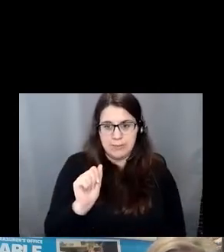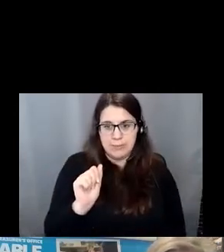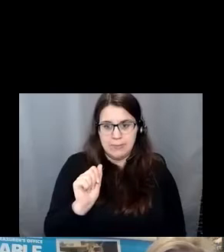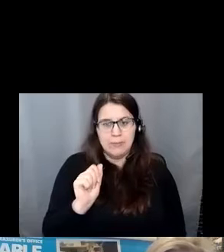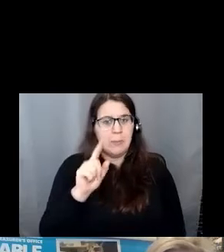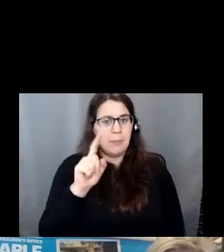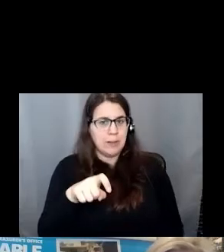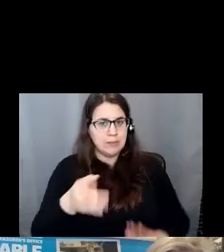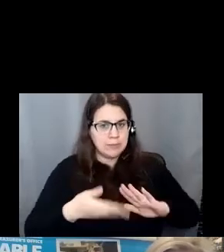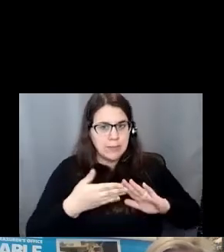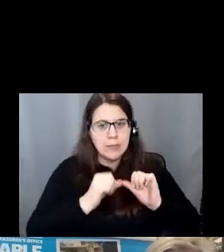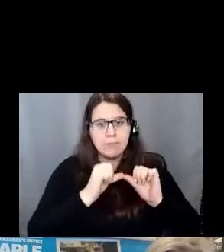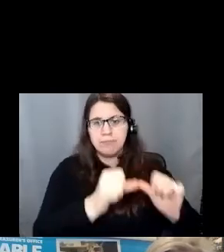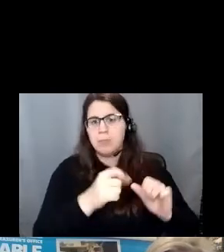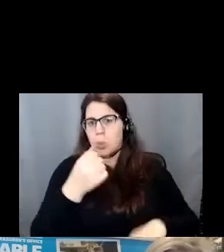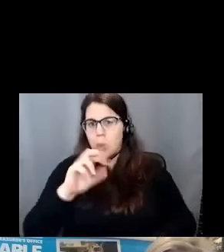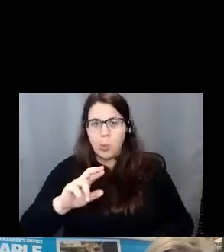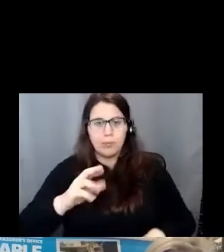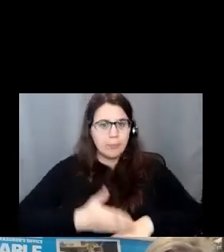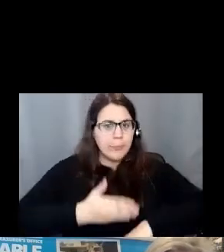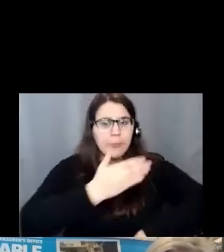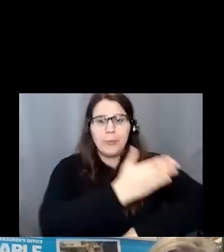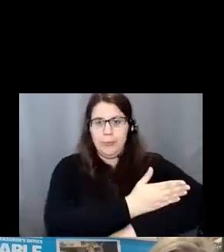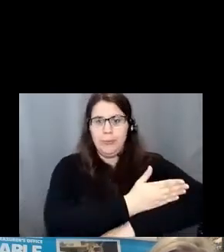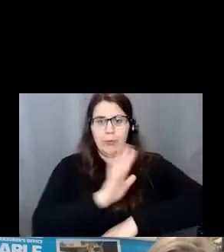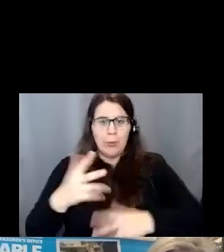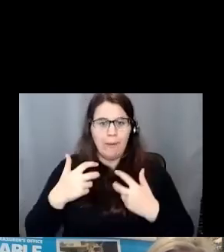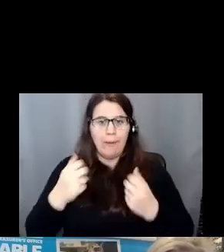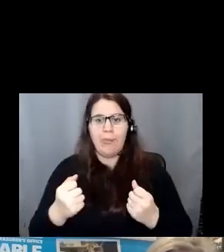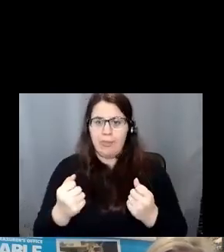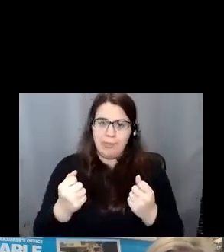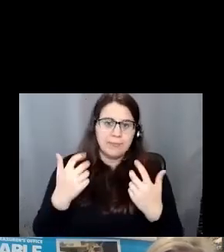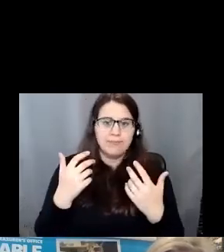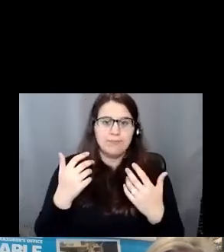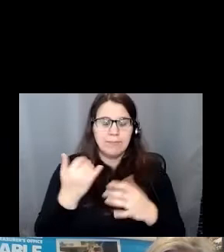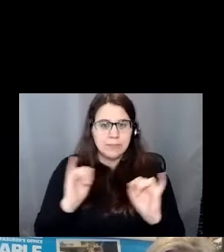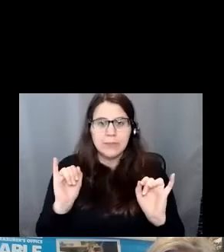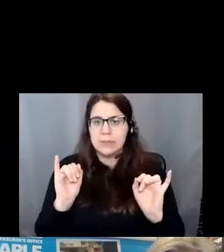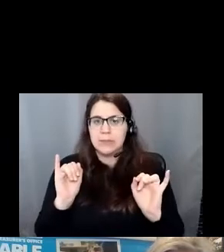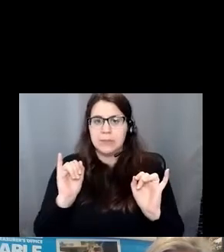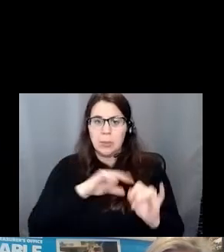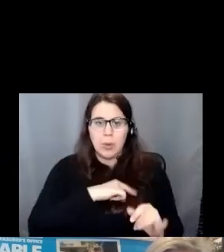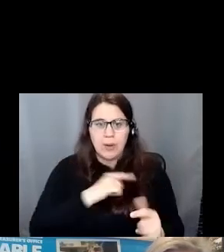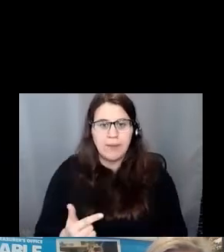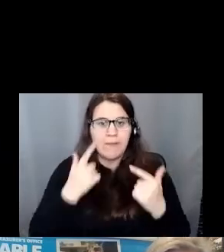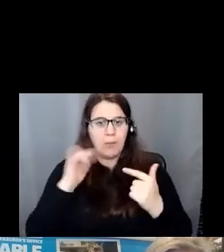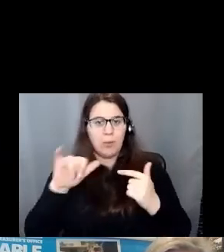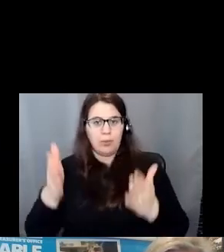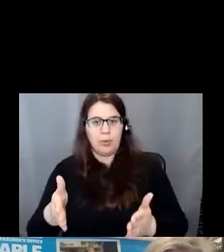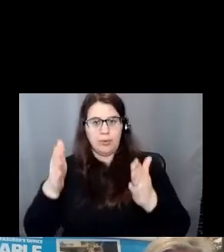or improve the health, independence, or quality of life for the individual with a disability. Also note,